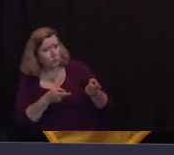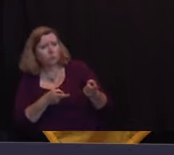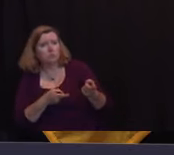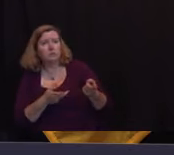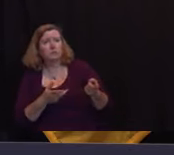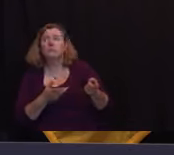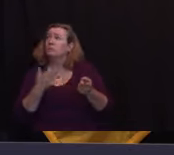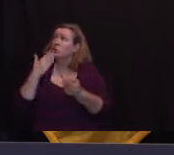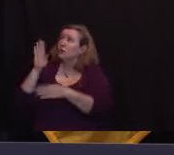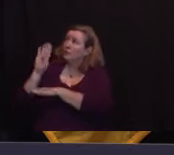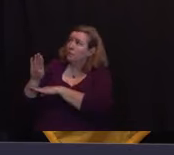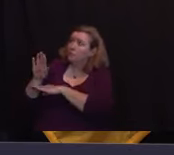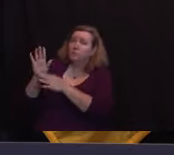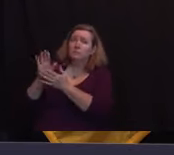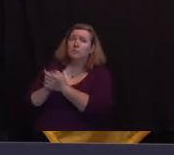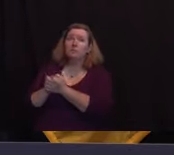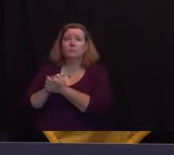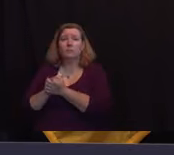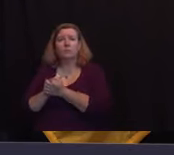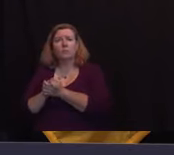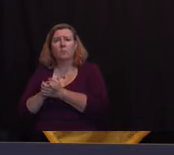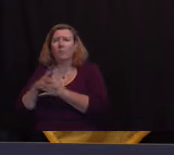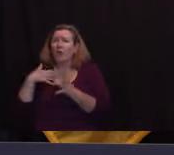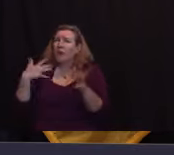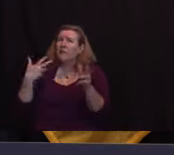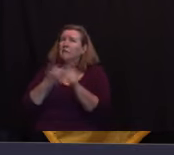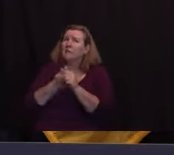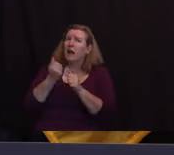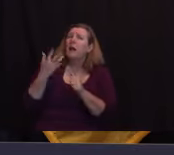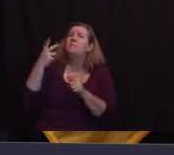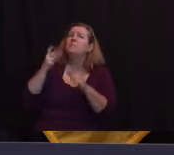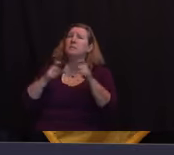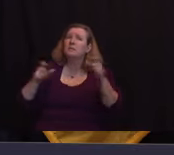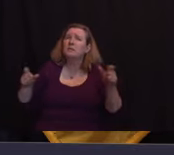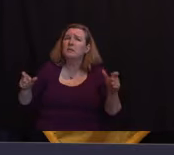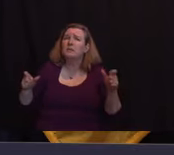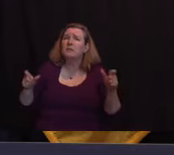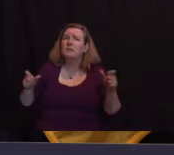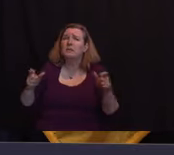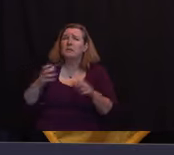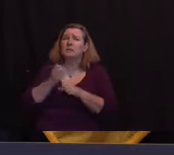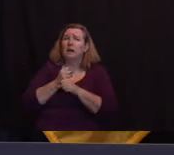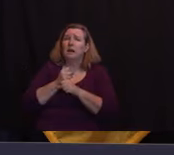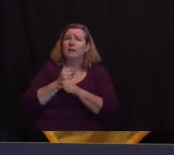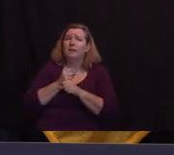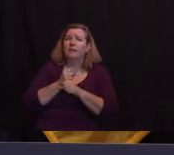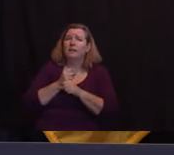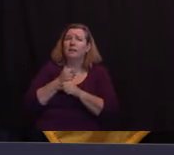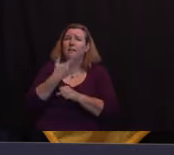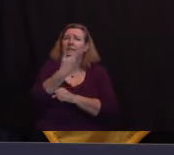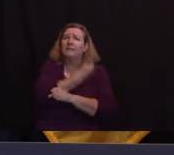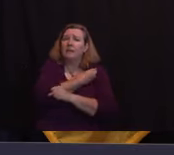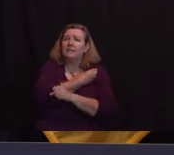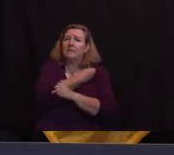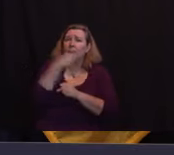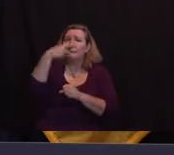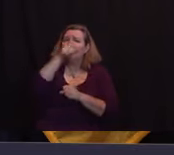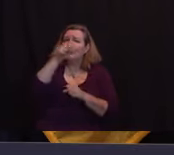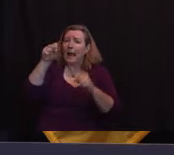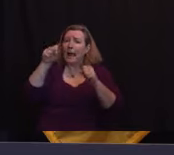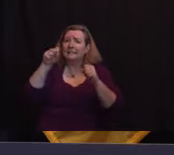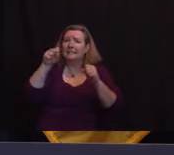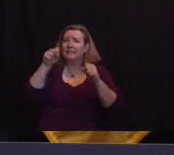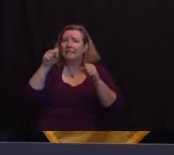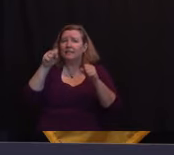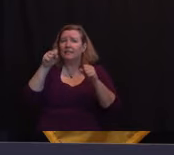Thanks. I'm curious if you have an update on the number of people who have gotten the Vax Pass for state parks. I think you said last week or the week before it